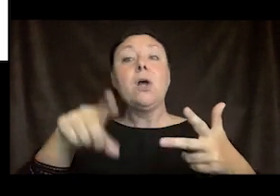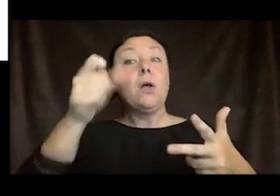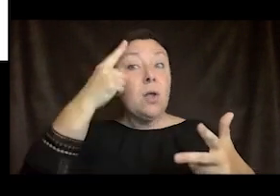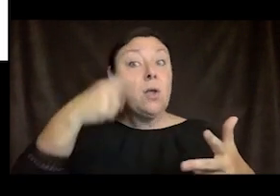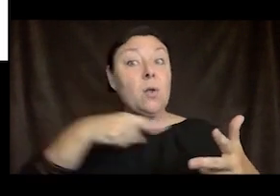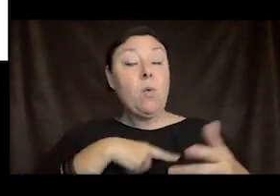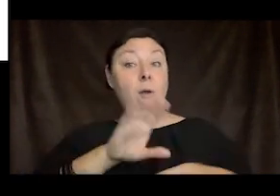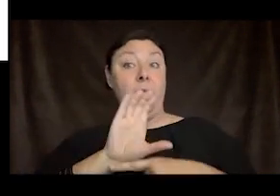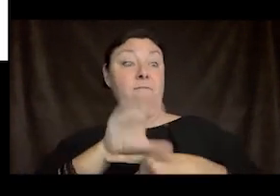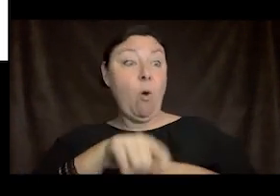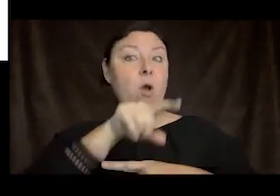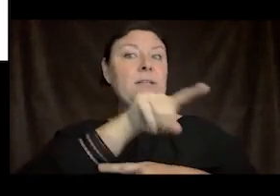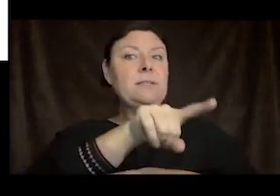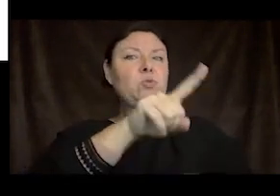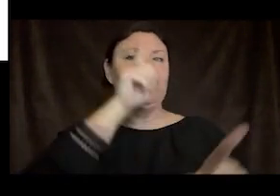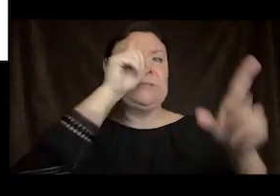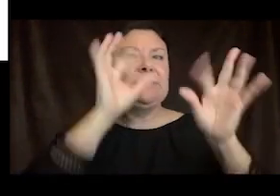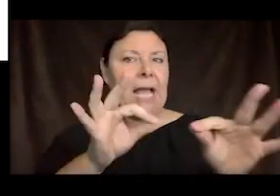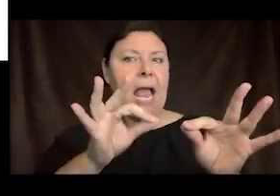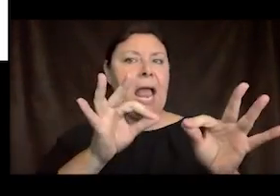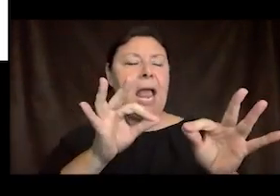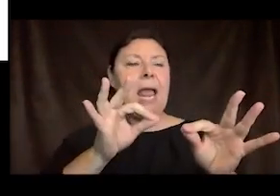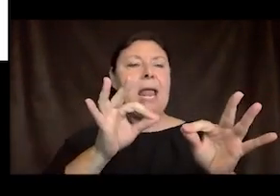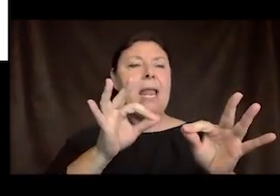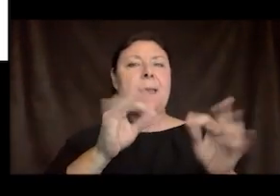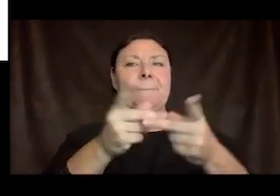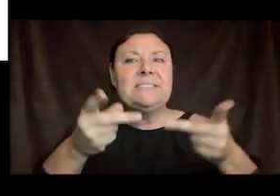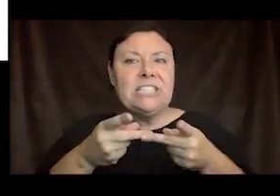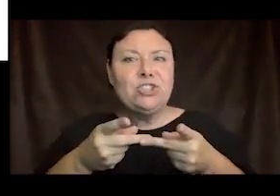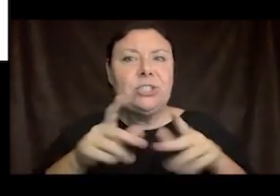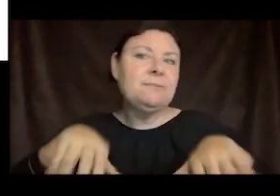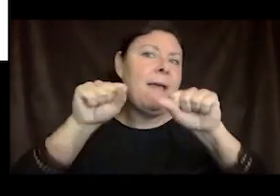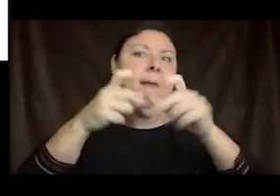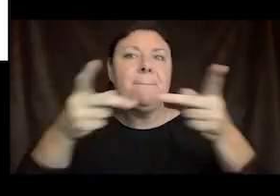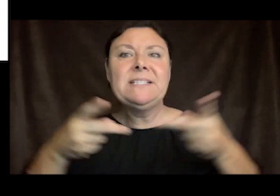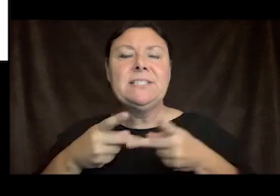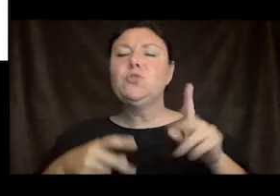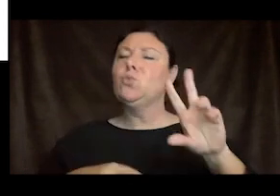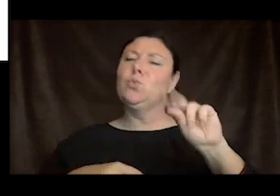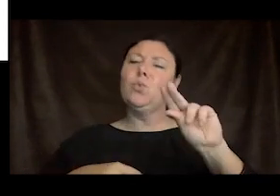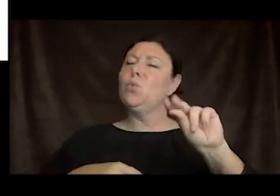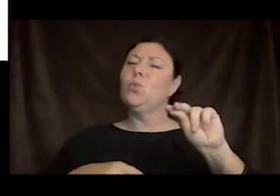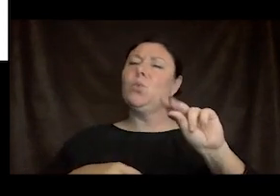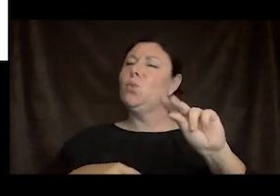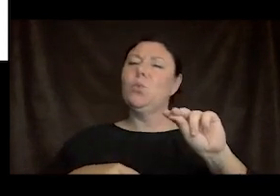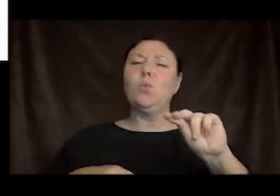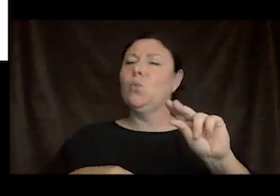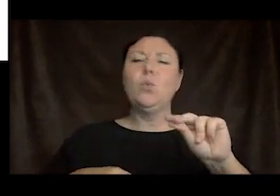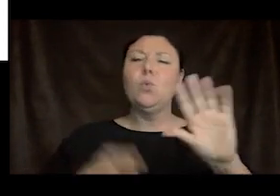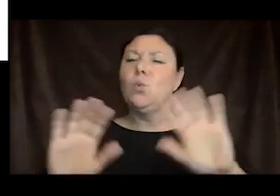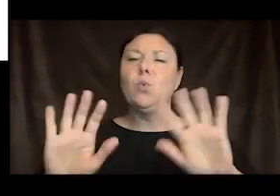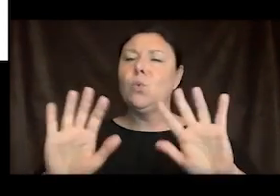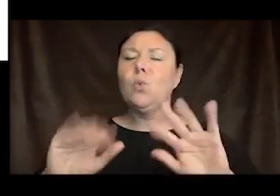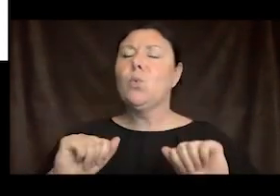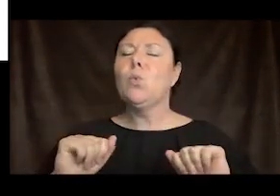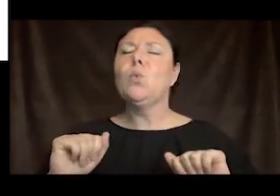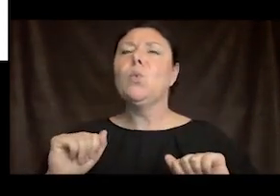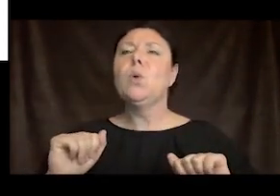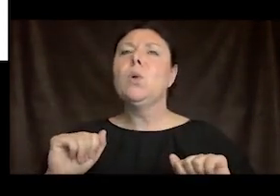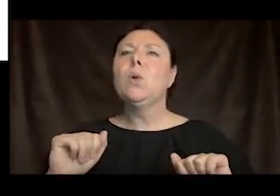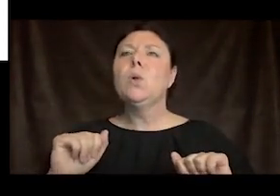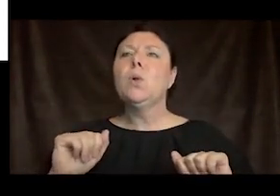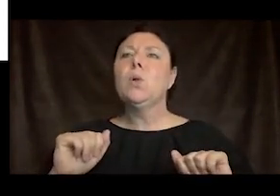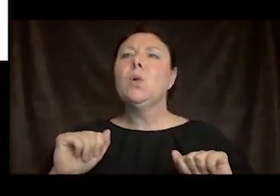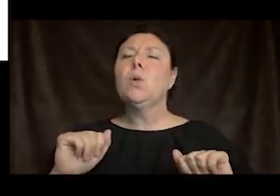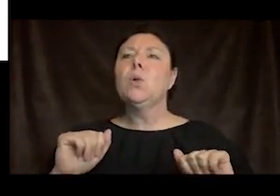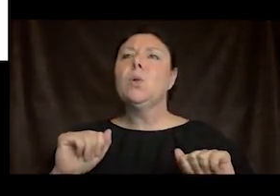take a position, not forcing them to say, oh, this is, come